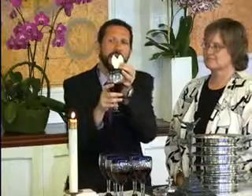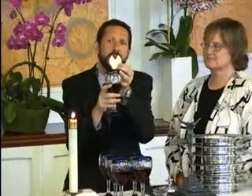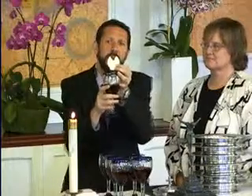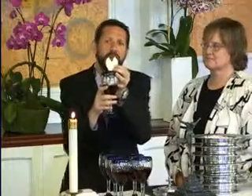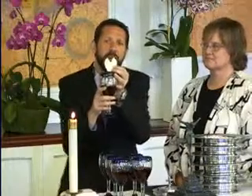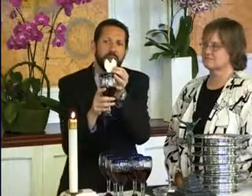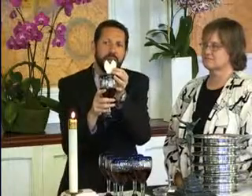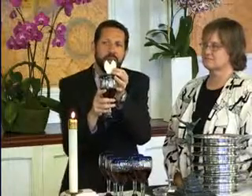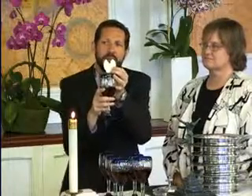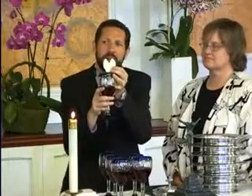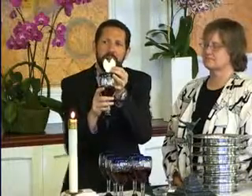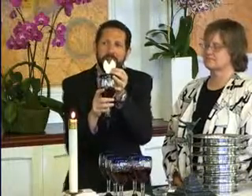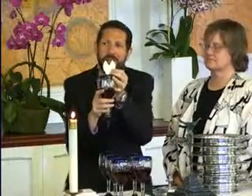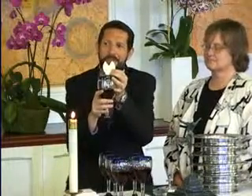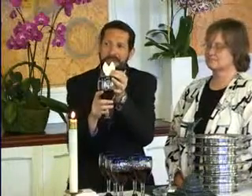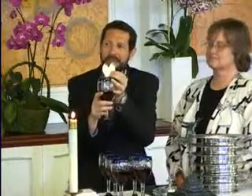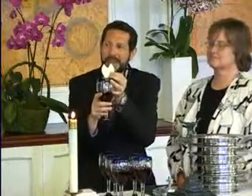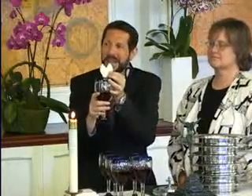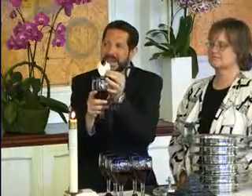wine.